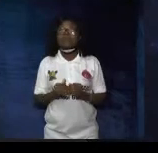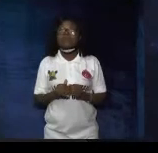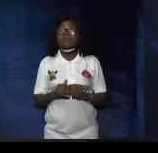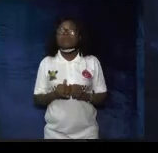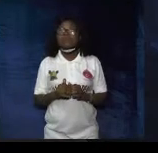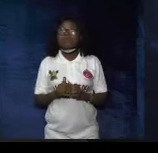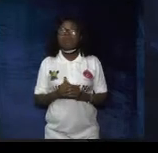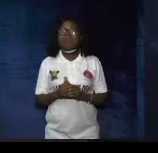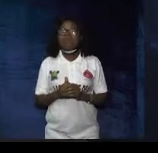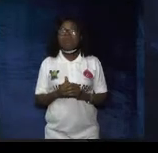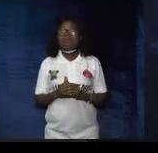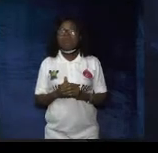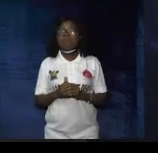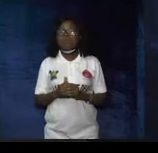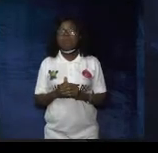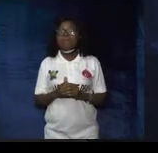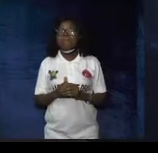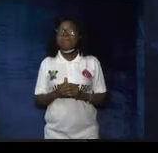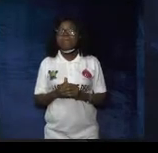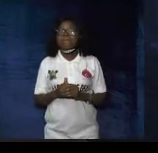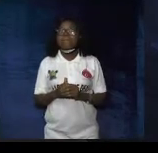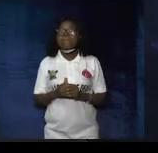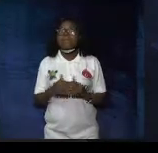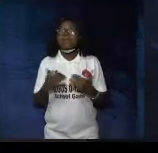symmetry of order 3.